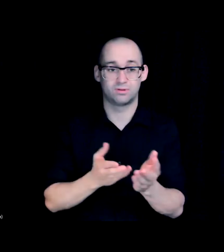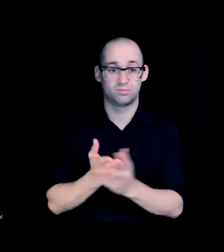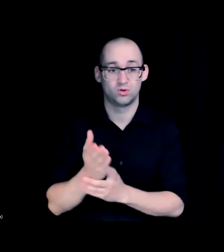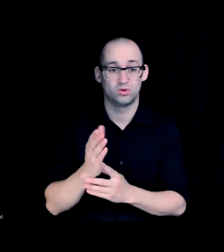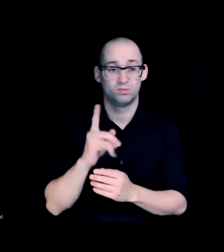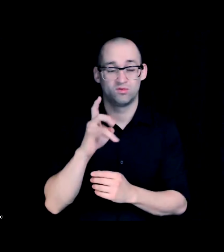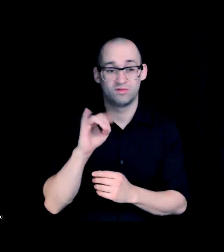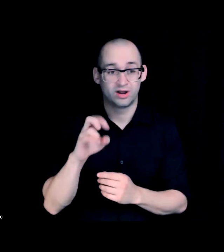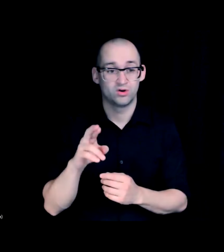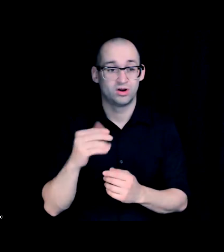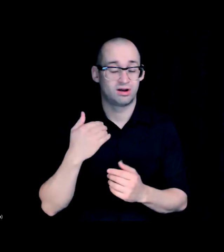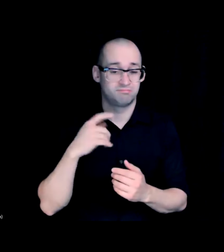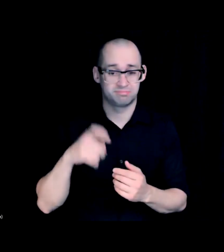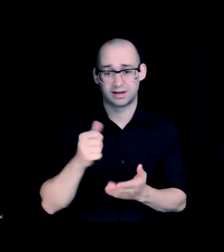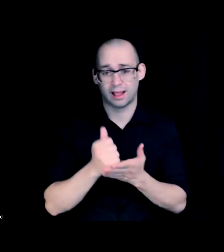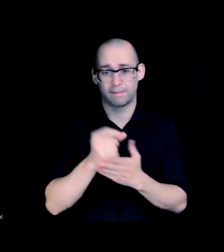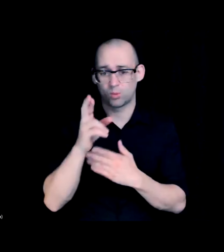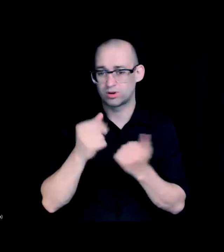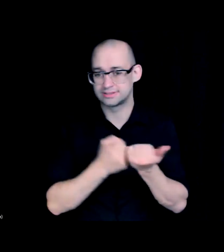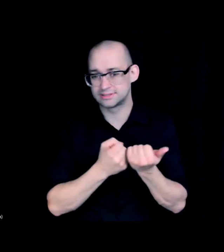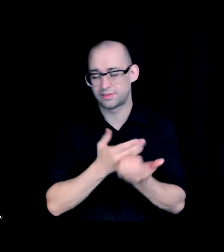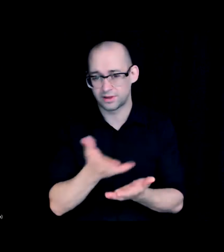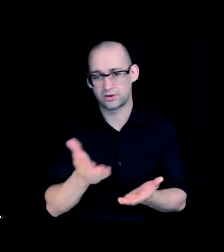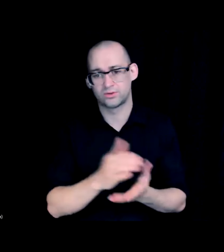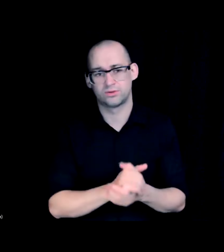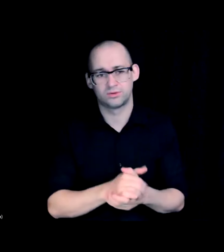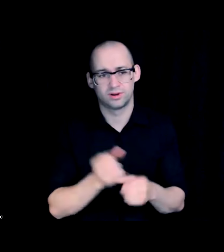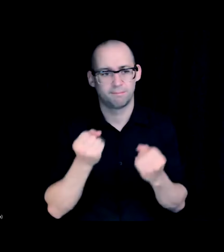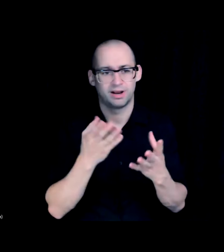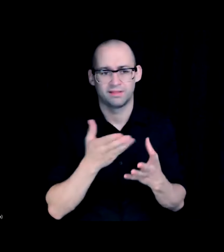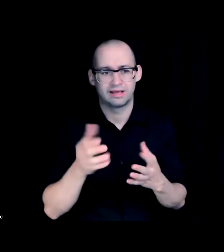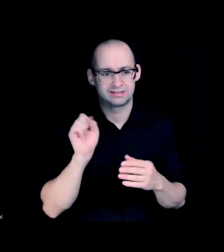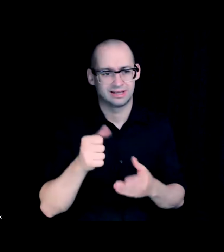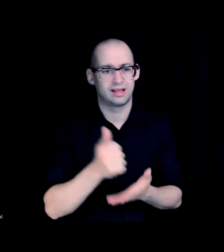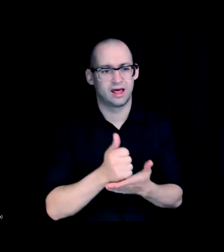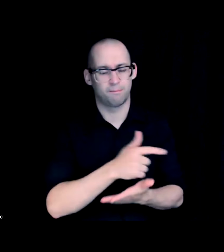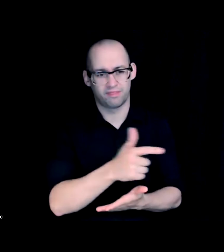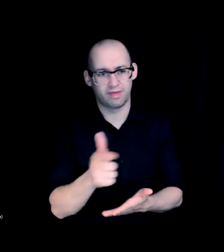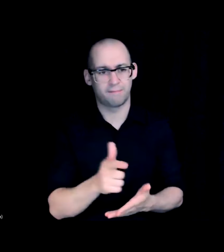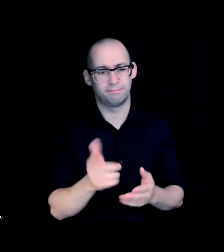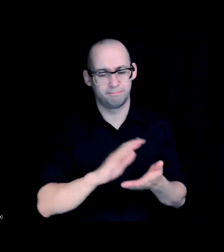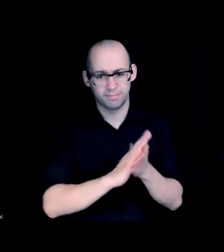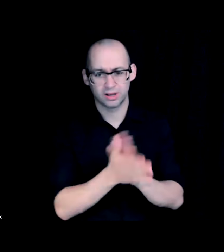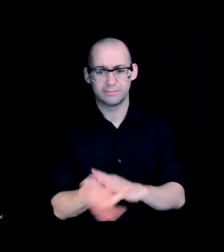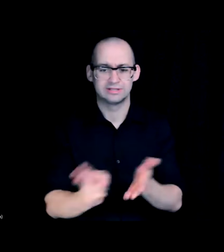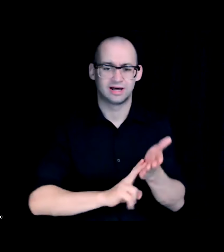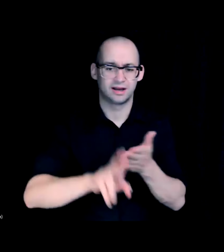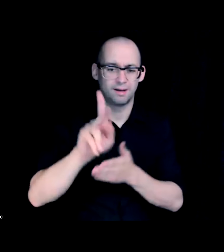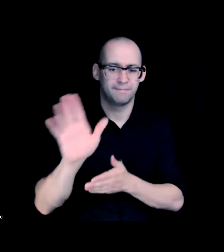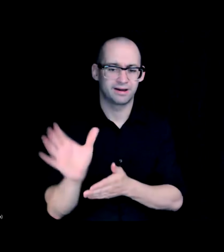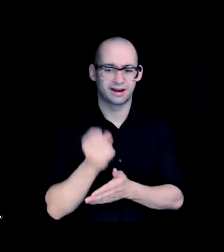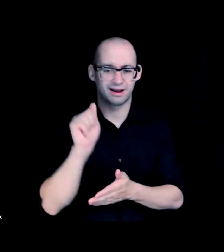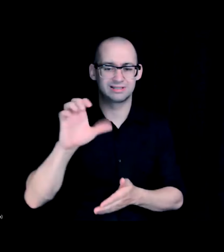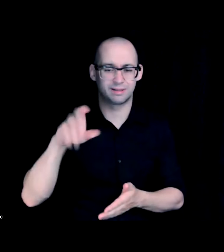or assistance there? All of those things are things that can help somebody actually, get signed up, and getting ACP and getting